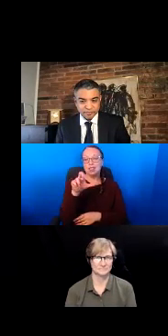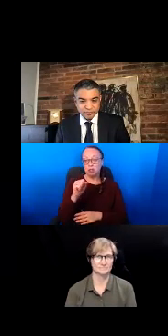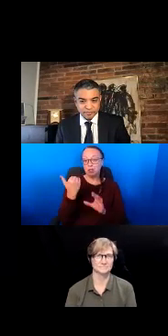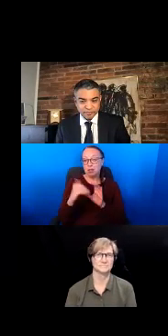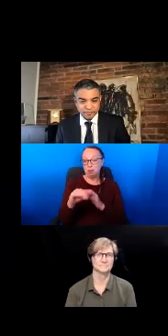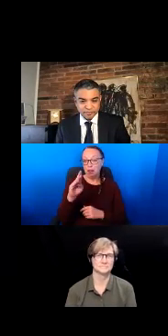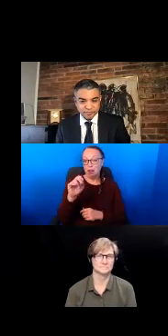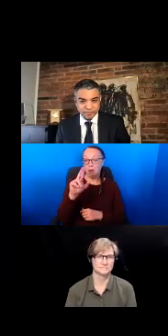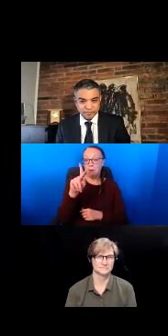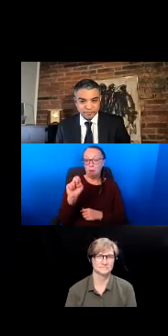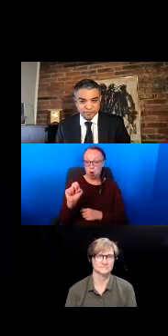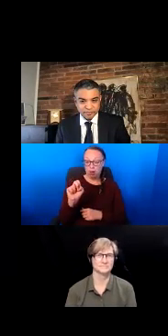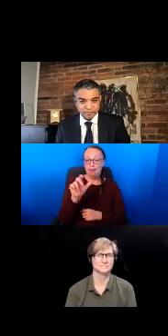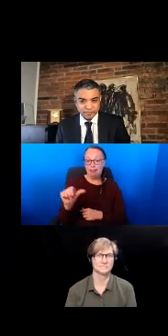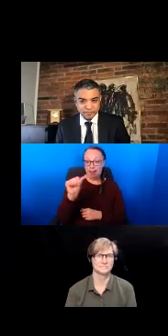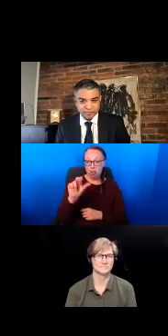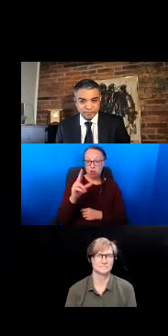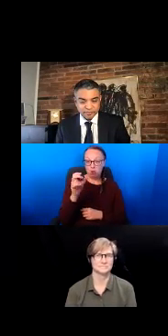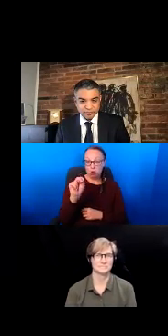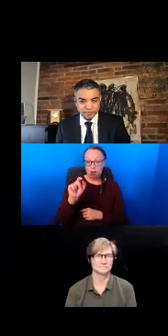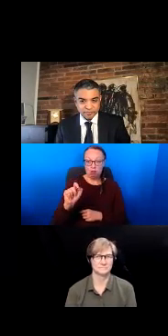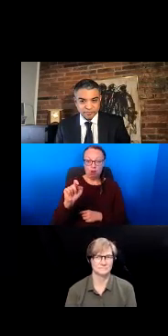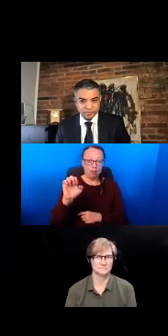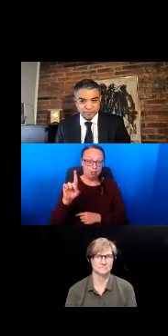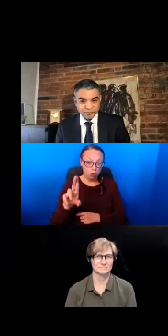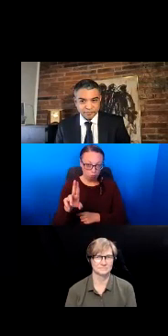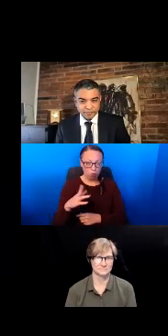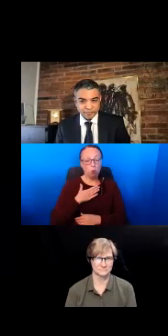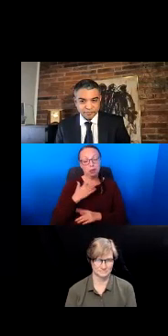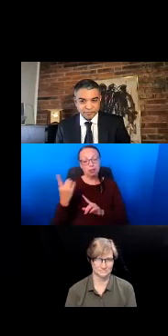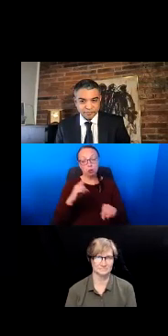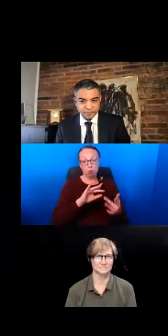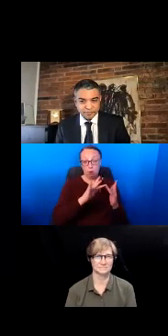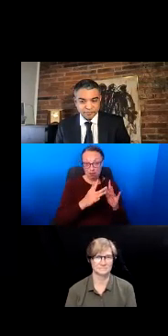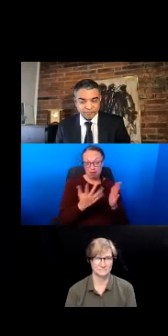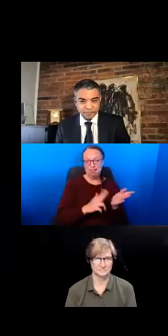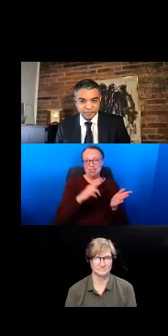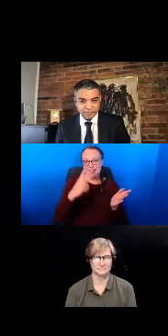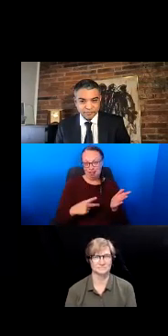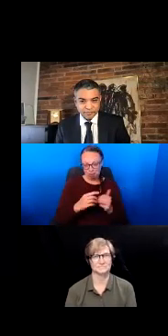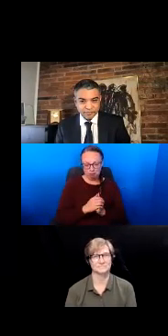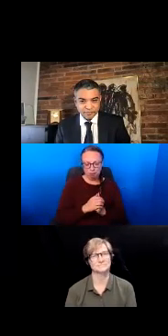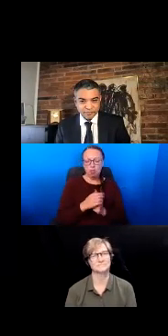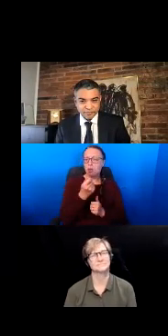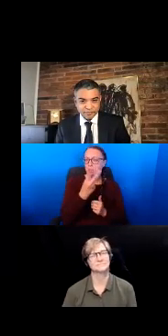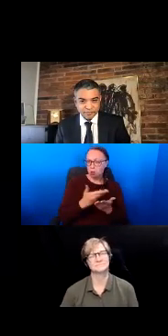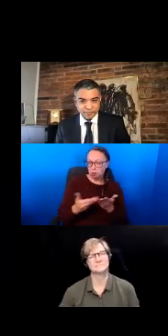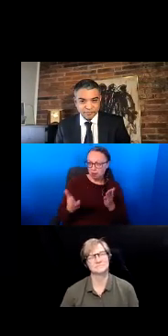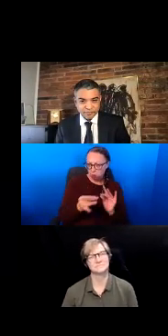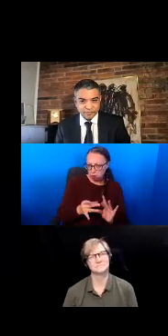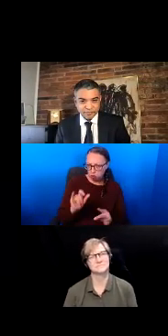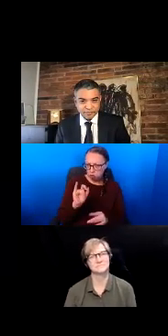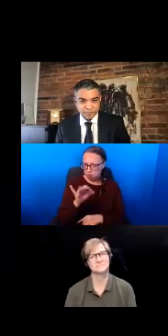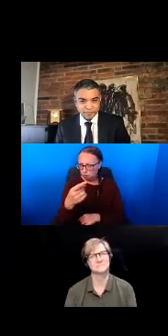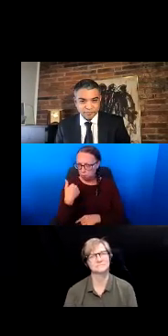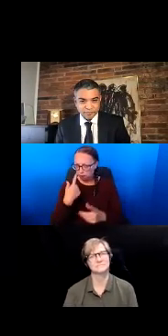birk@uconn.edu. So please do visit our website and also sign up to be on our listserv. Some housekeeping items: if you have questions, I know you